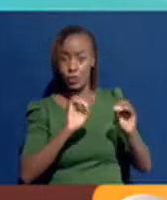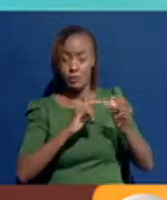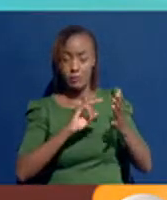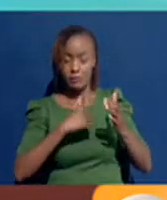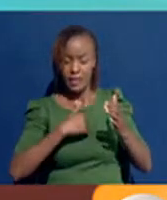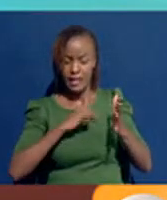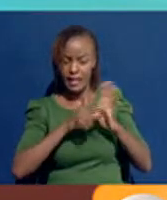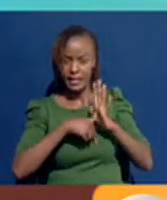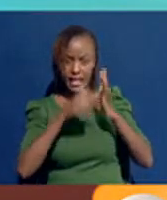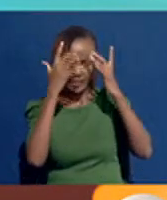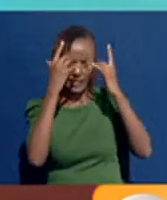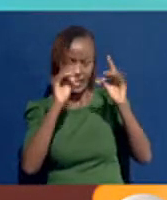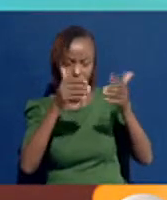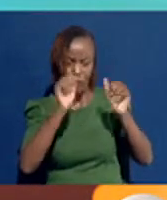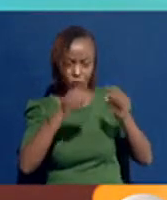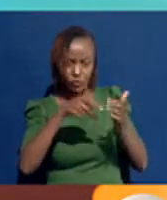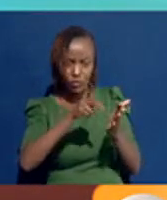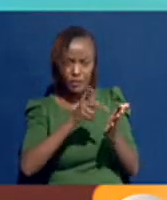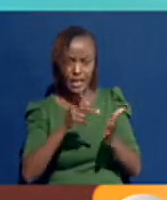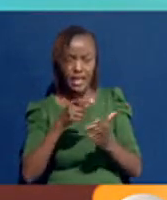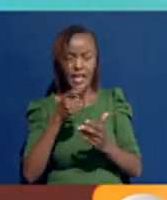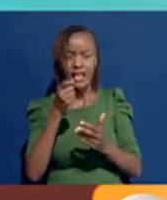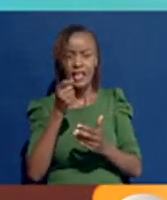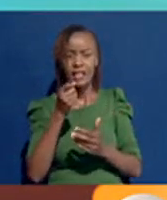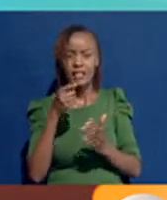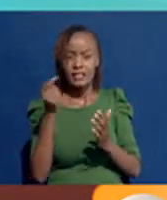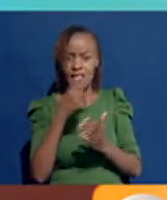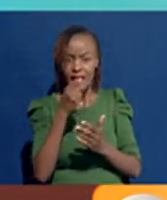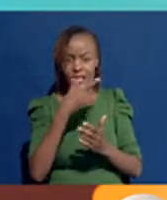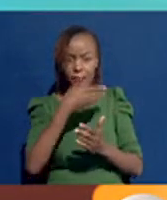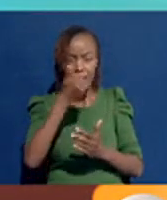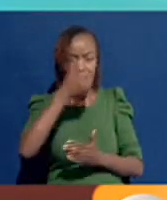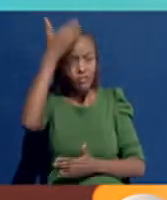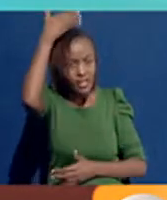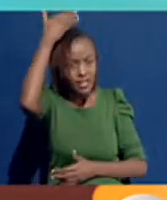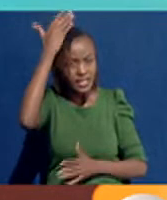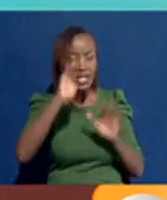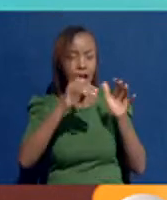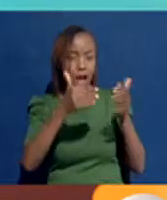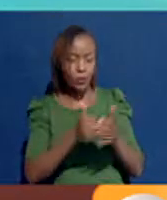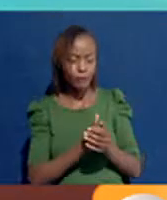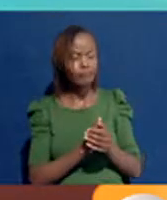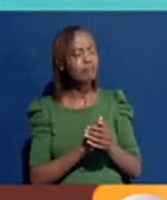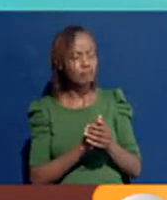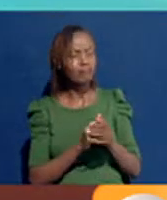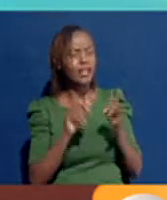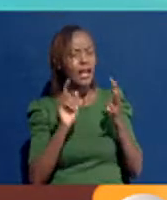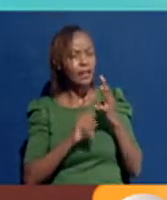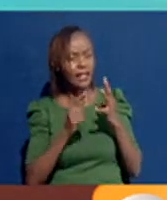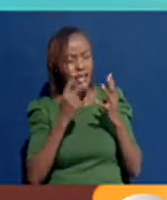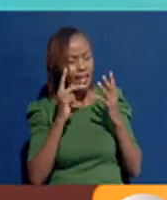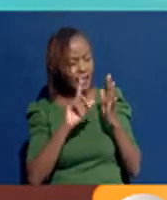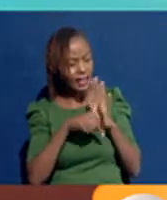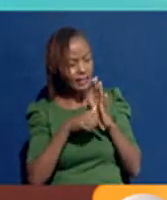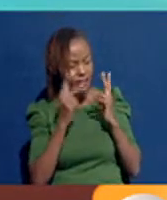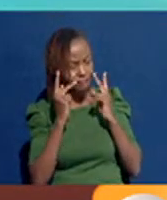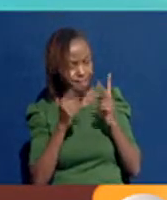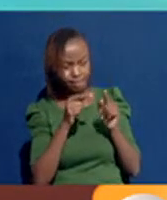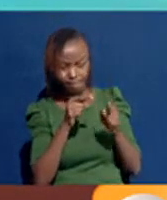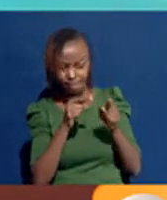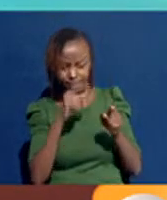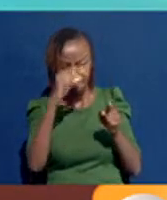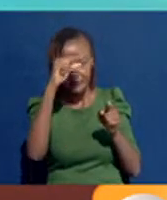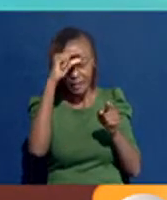see how do we compensate this nurse so that we can stop this brain drain. We moved into that one. Then I looked at the governance.